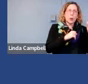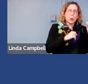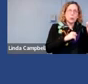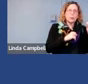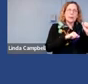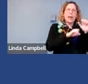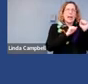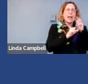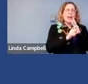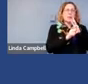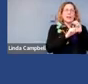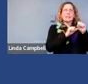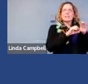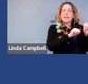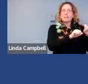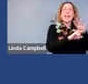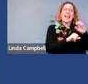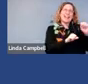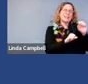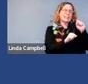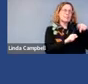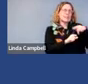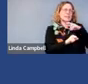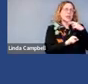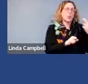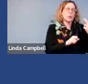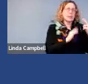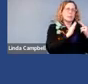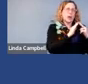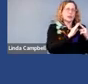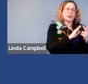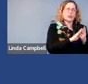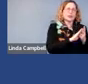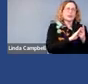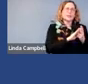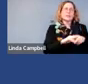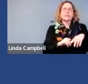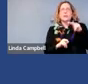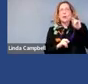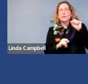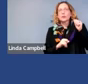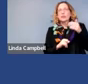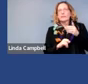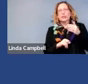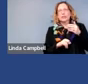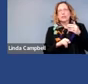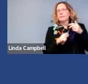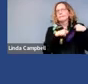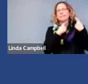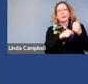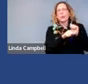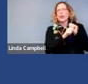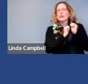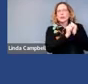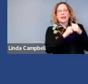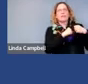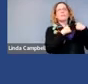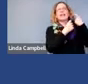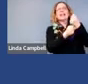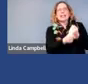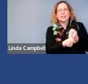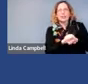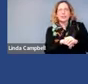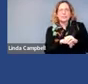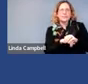And thanks to our colleagues at DFO, the Aquatic Invasive Species partners, Nova Scotia Fisheries, who have been